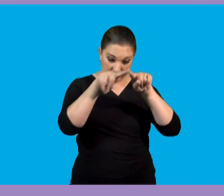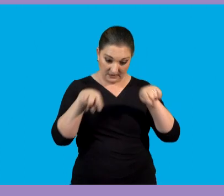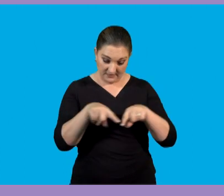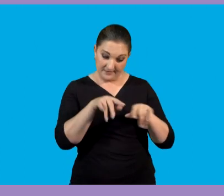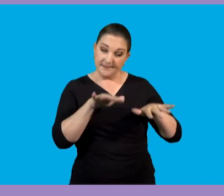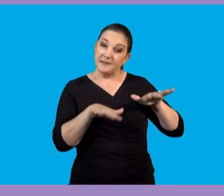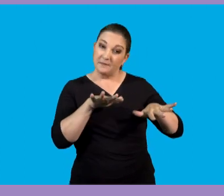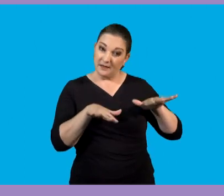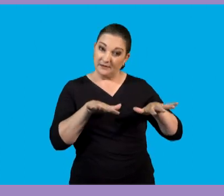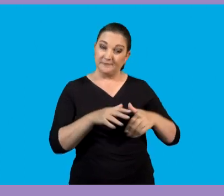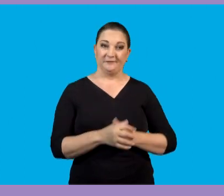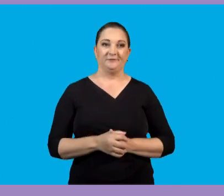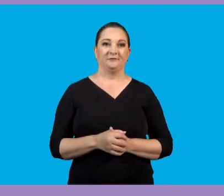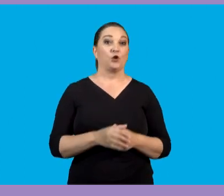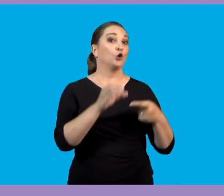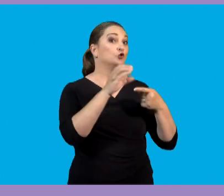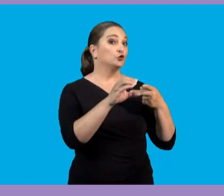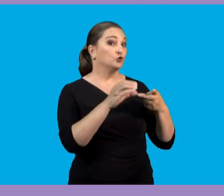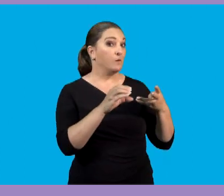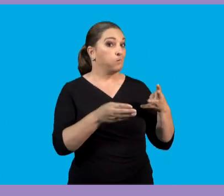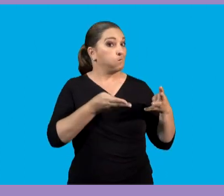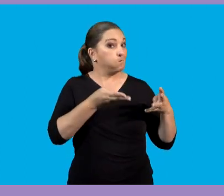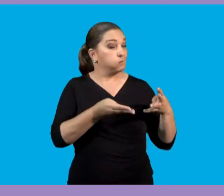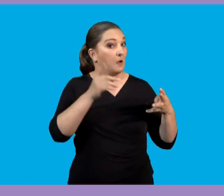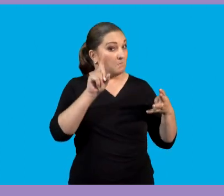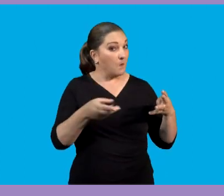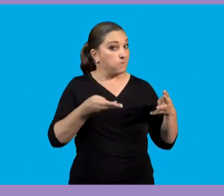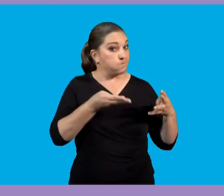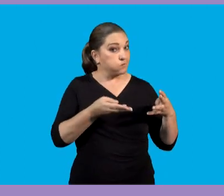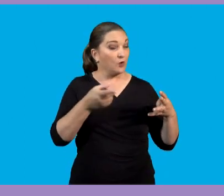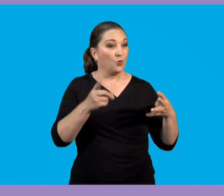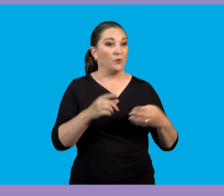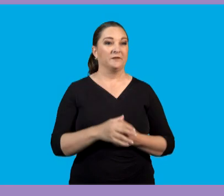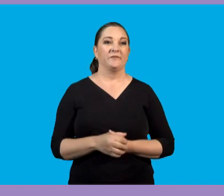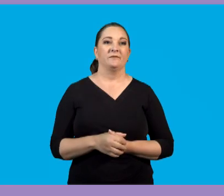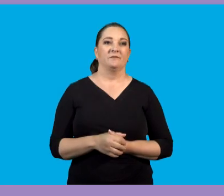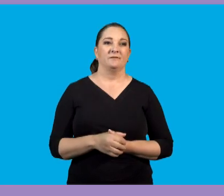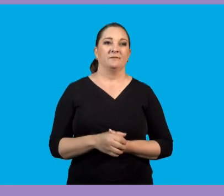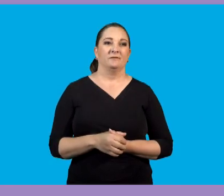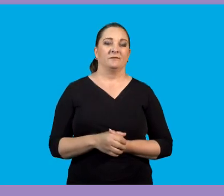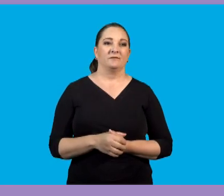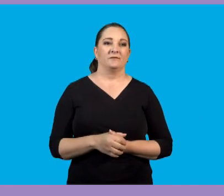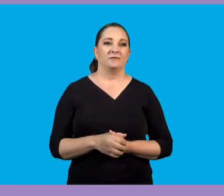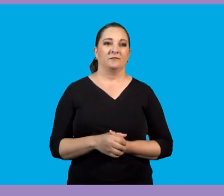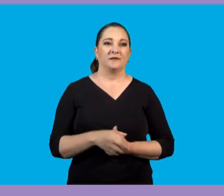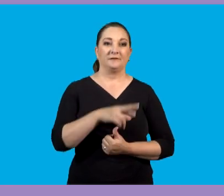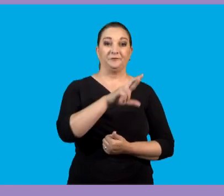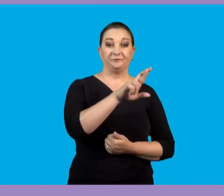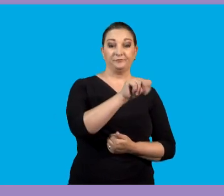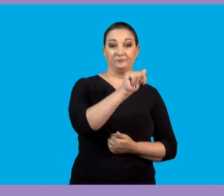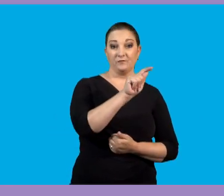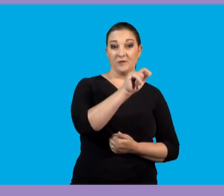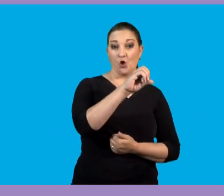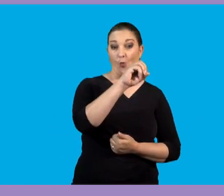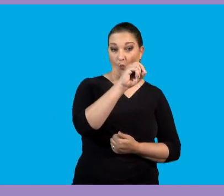similar, one of the following conditions must be true. So either the ratios of